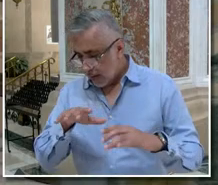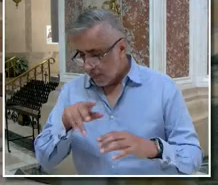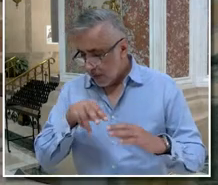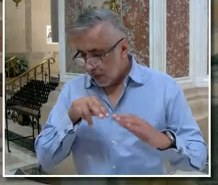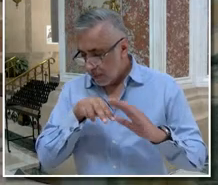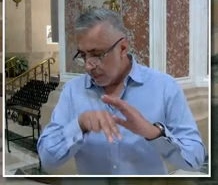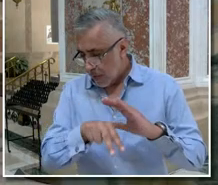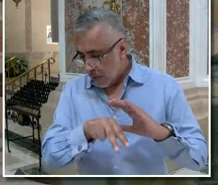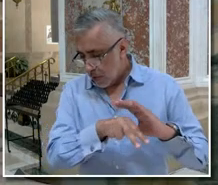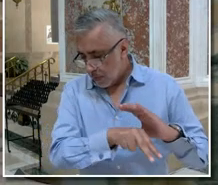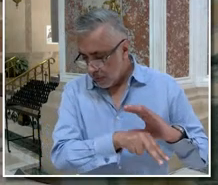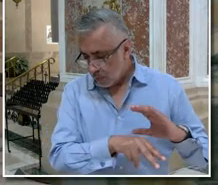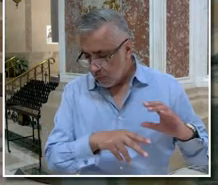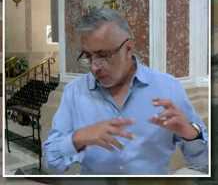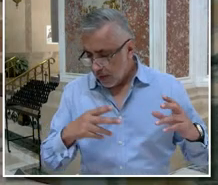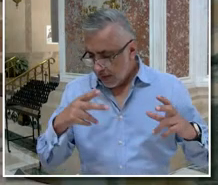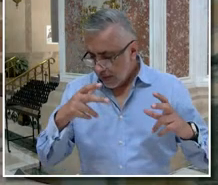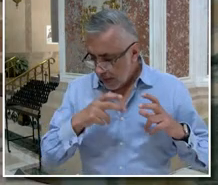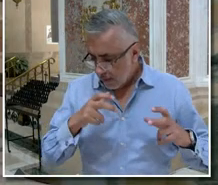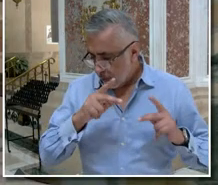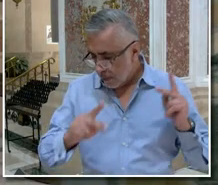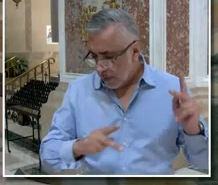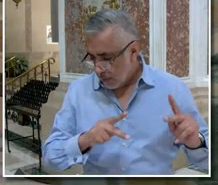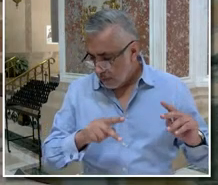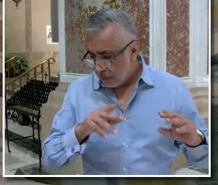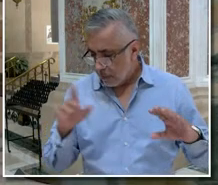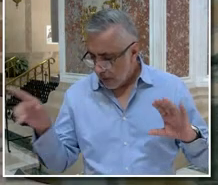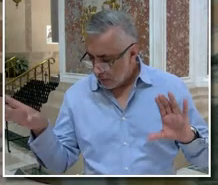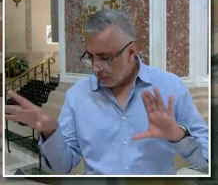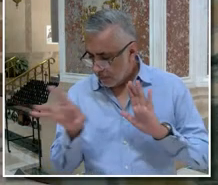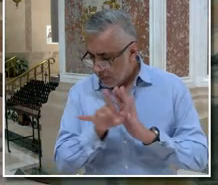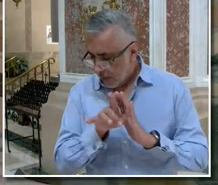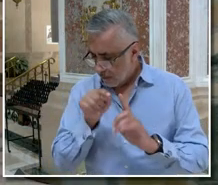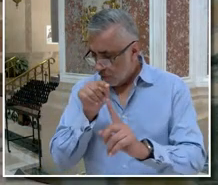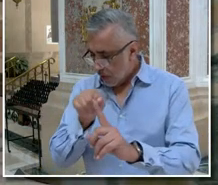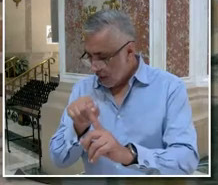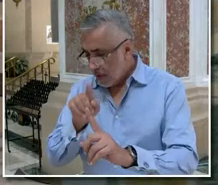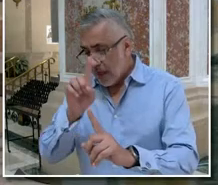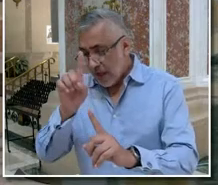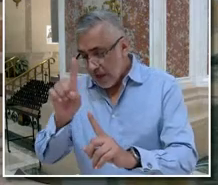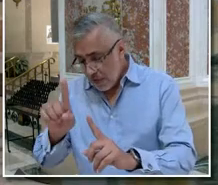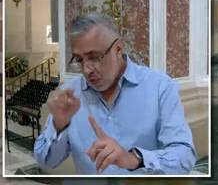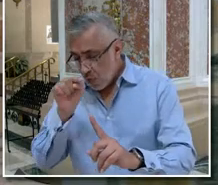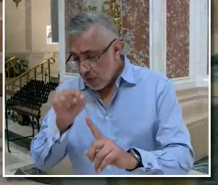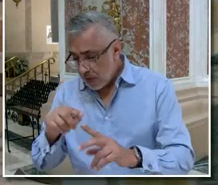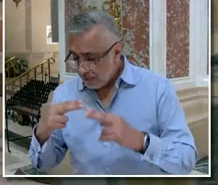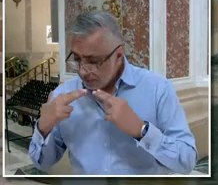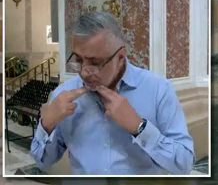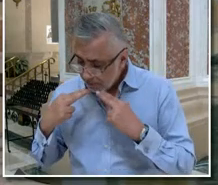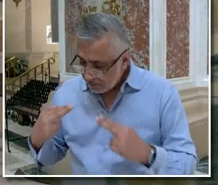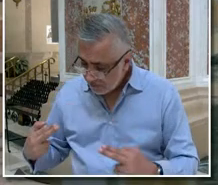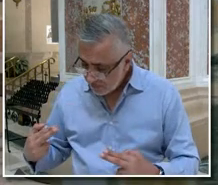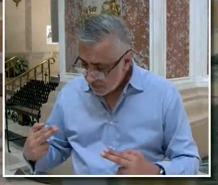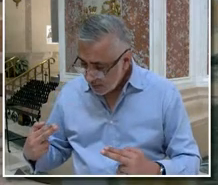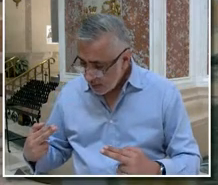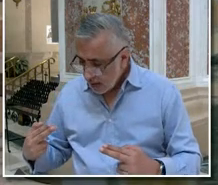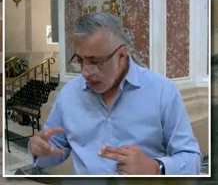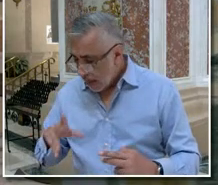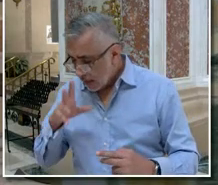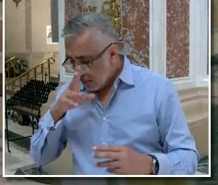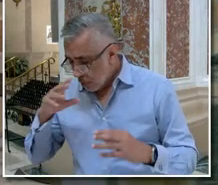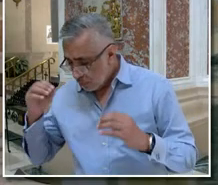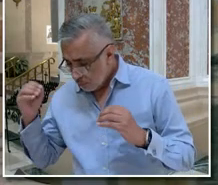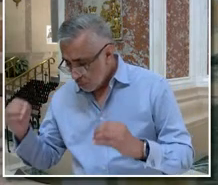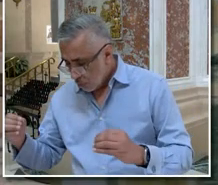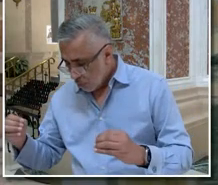place with evildoers, though he had done no wrong nor spoken